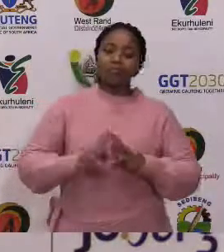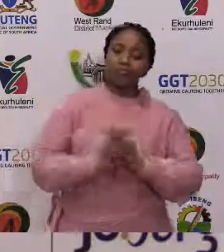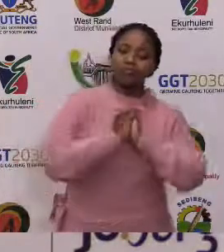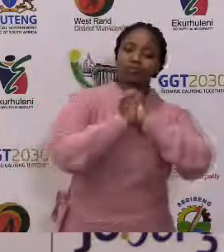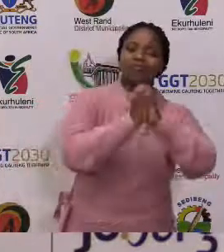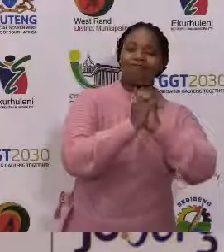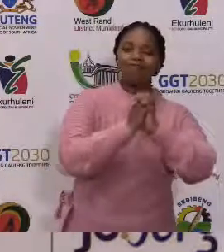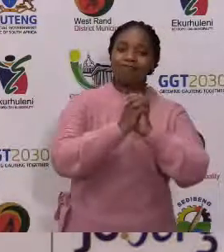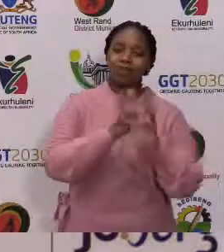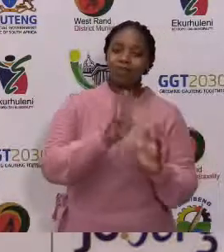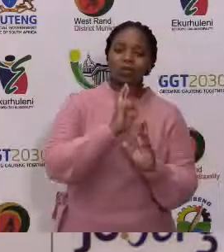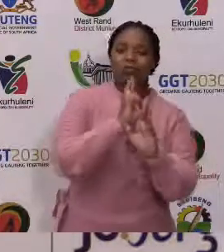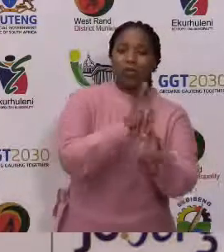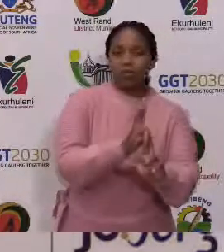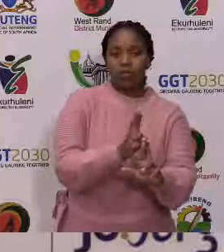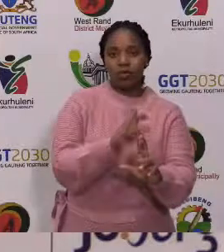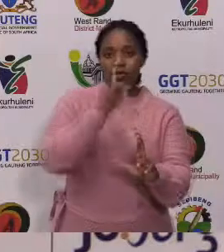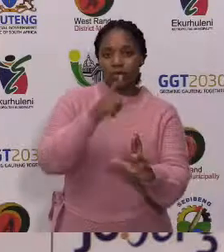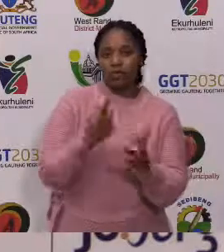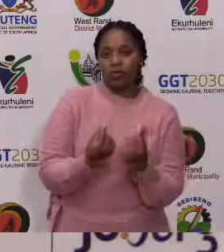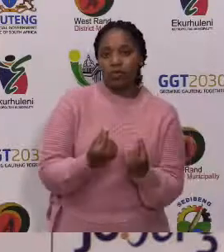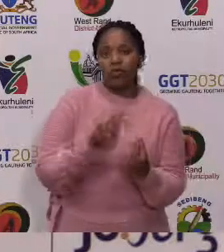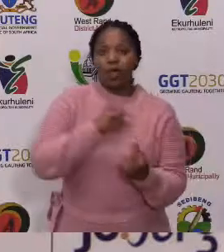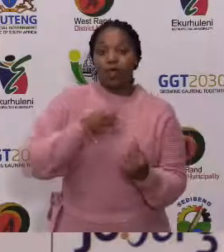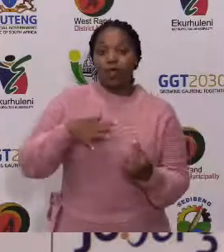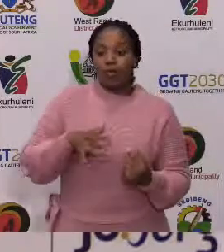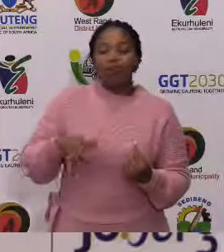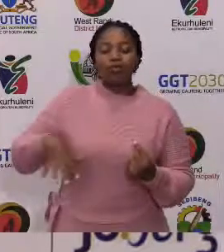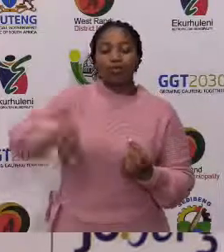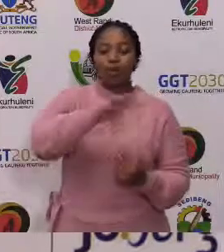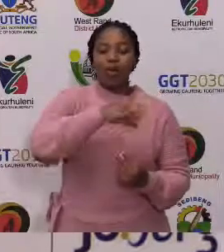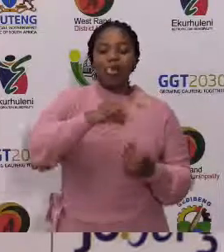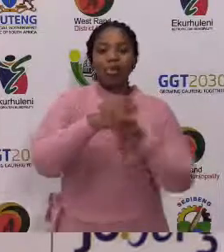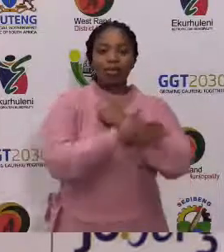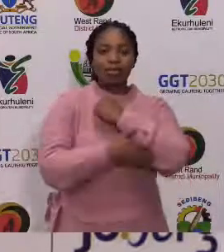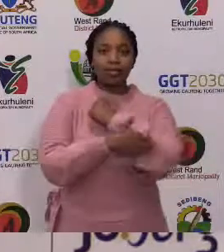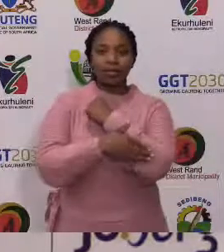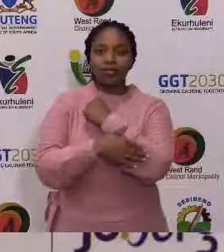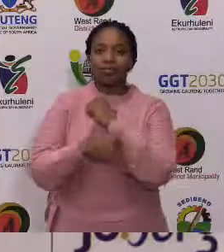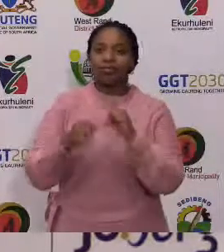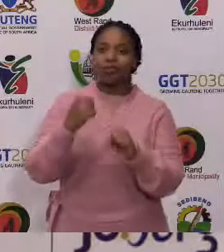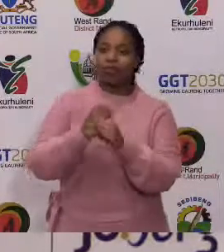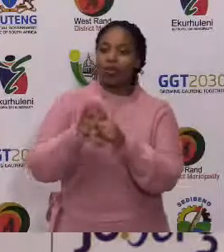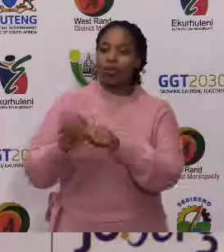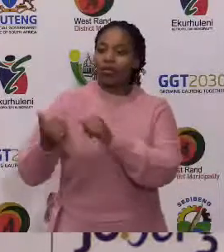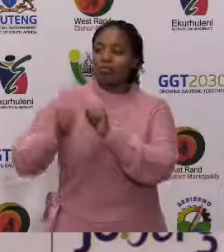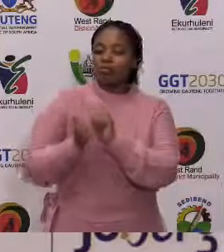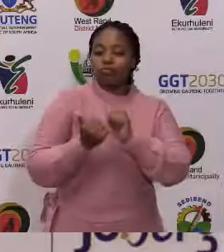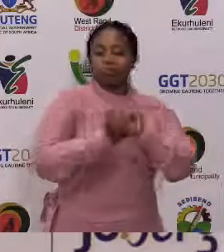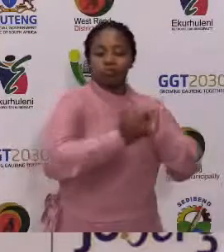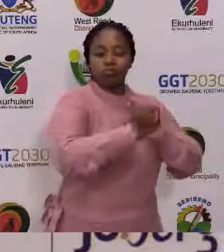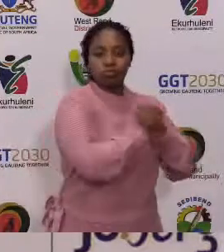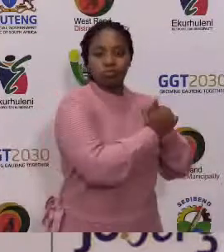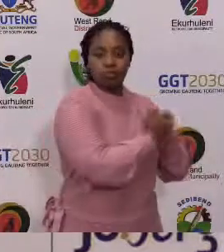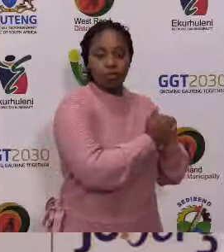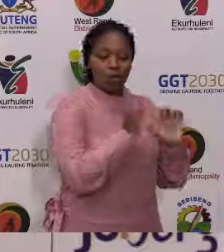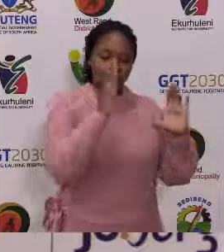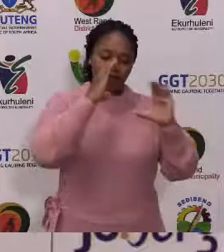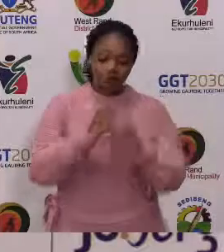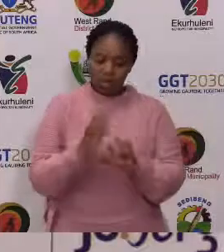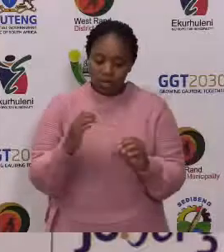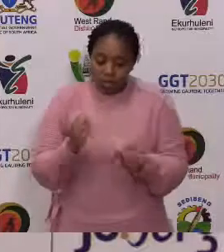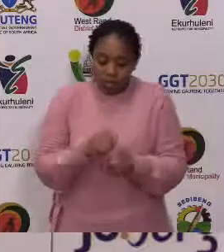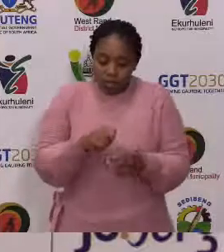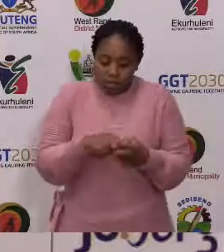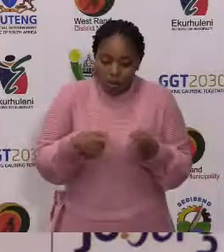solidarity response. We want all the countries to be working together to focus where the greatest problem